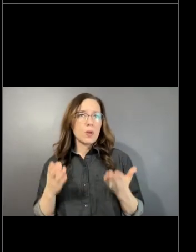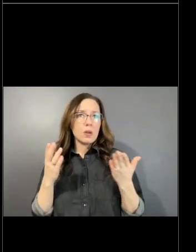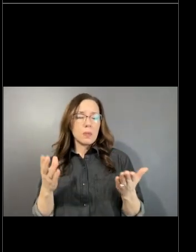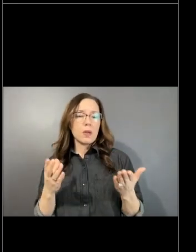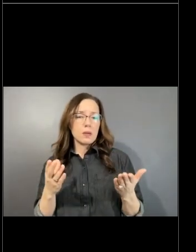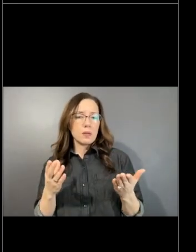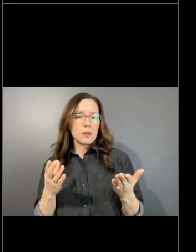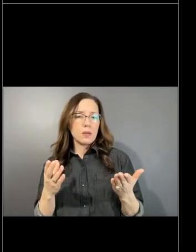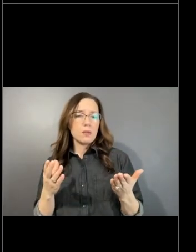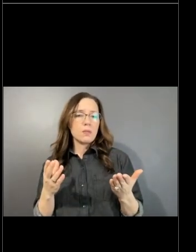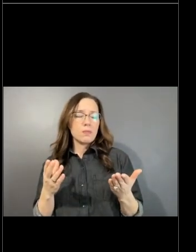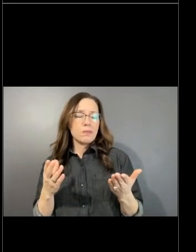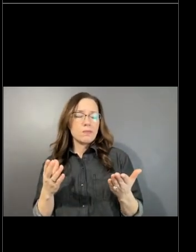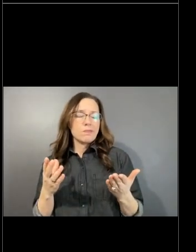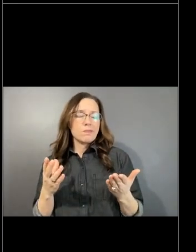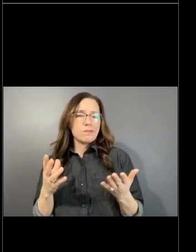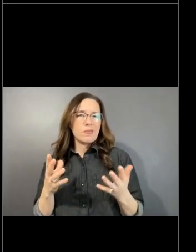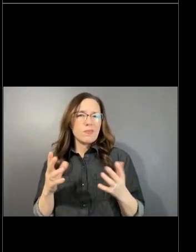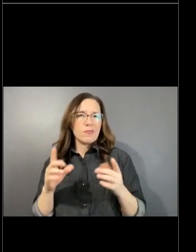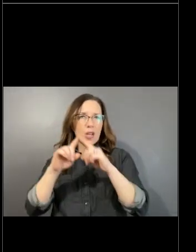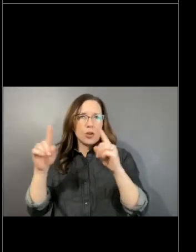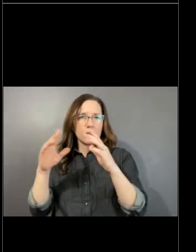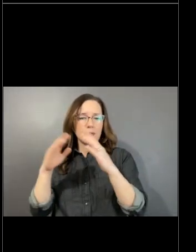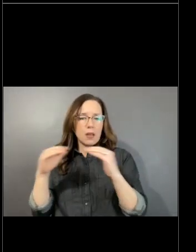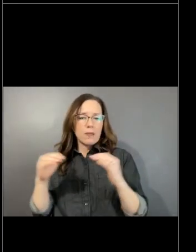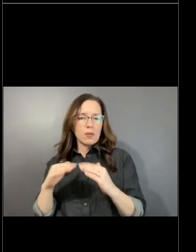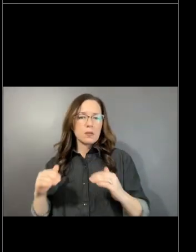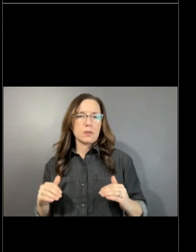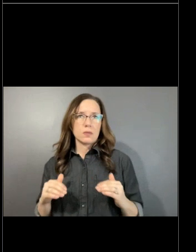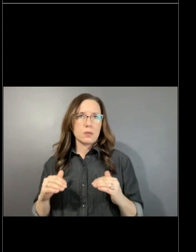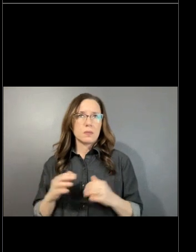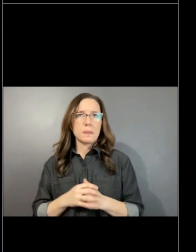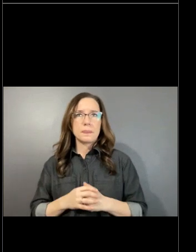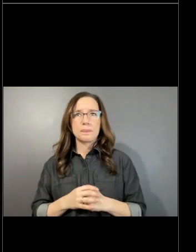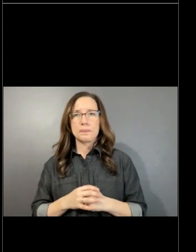provided at various levels.